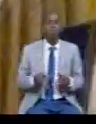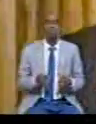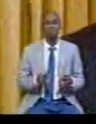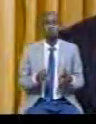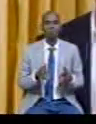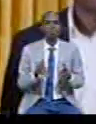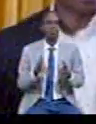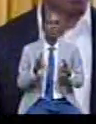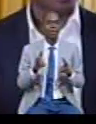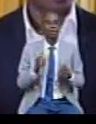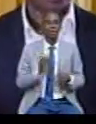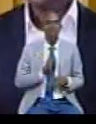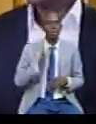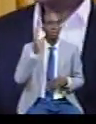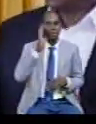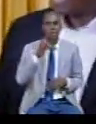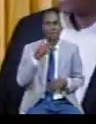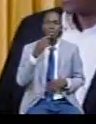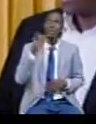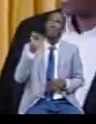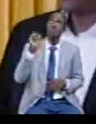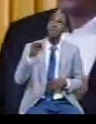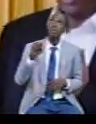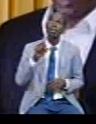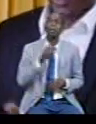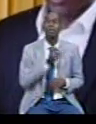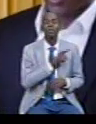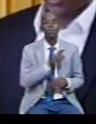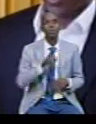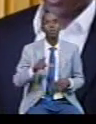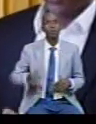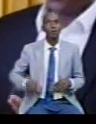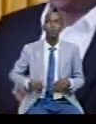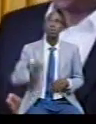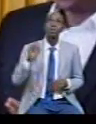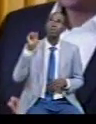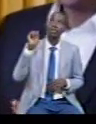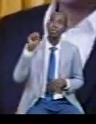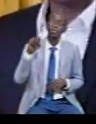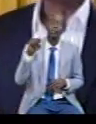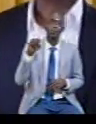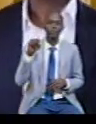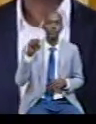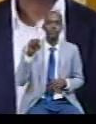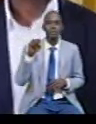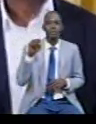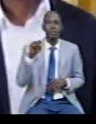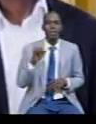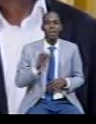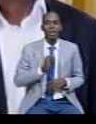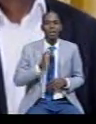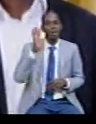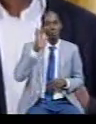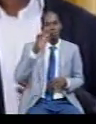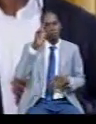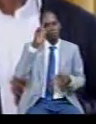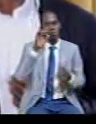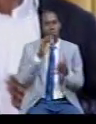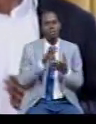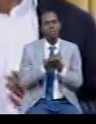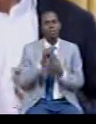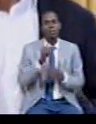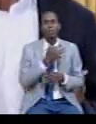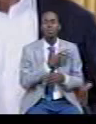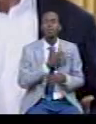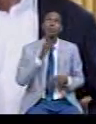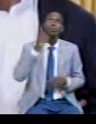way. I'll say yes, Lord, yes, I will